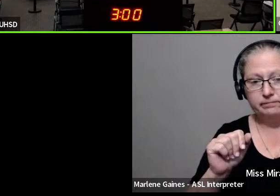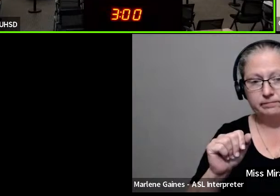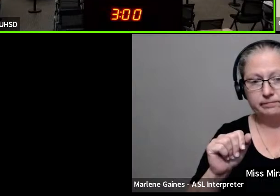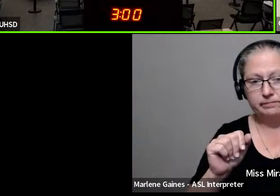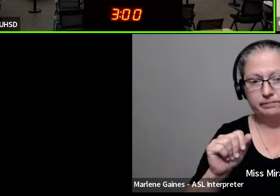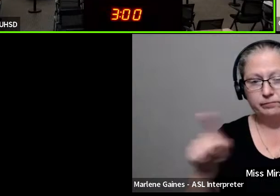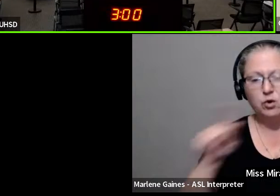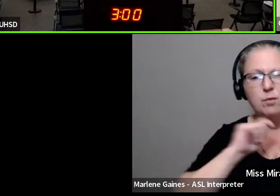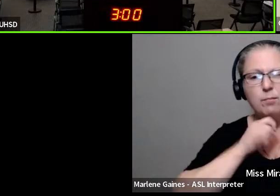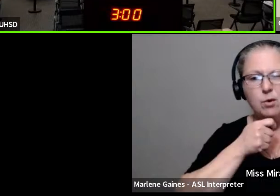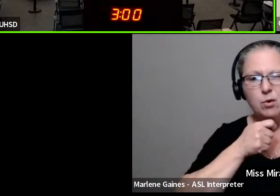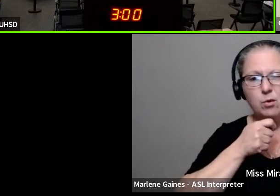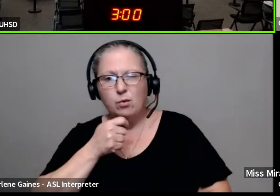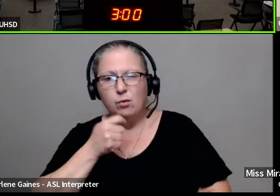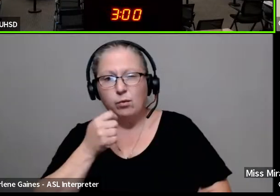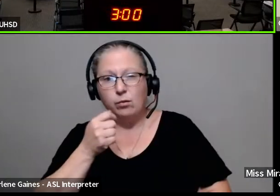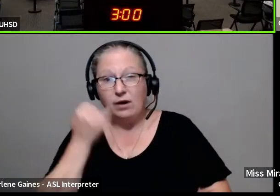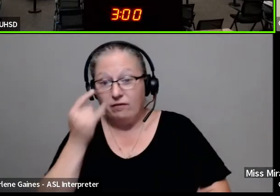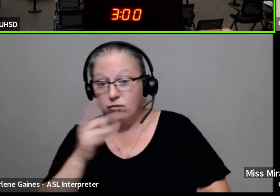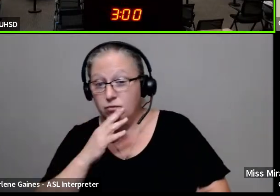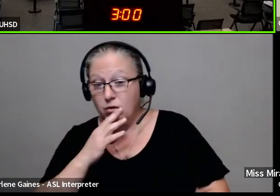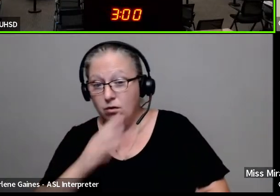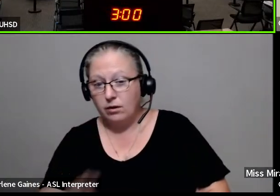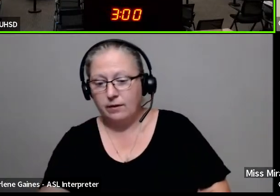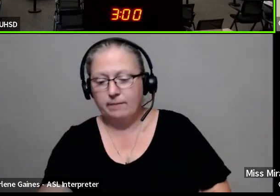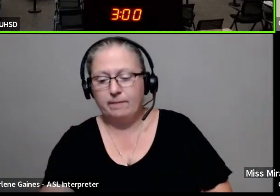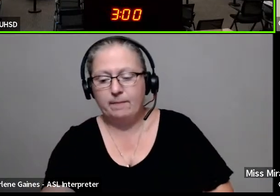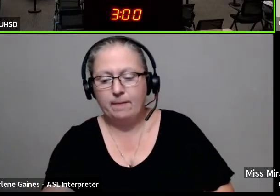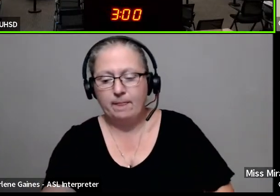You are muted if you're talking.